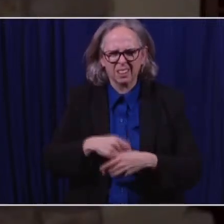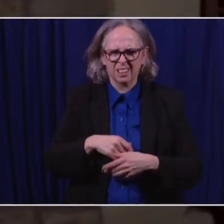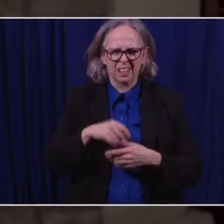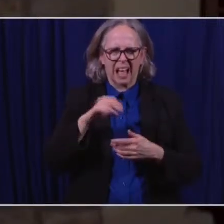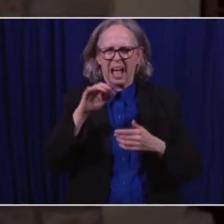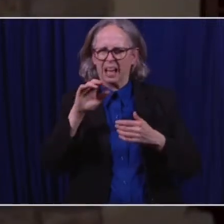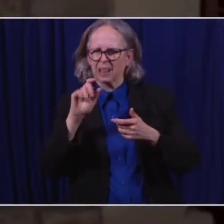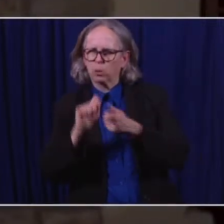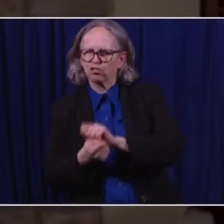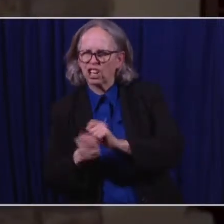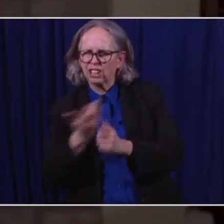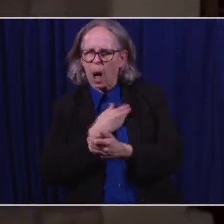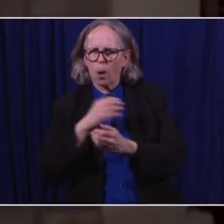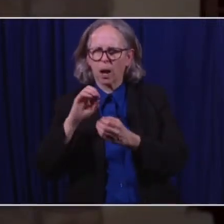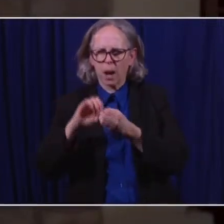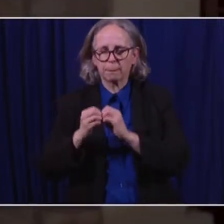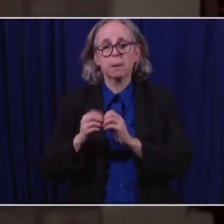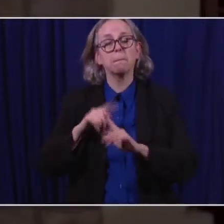85%.